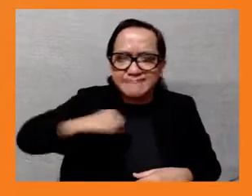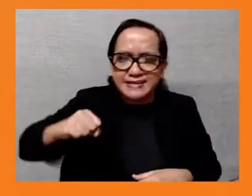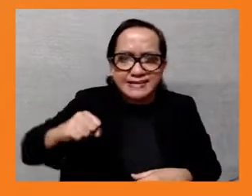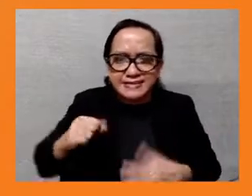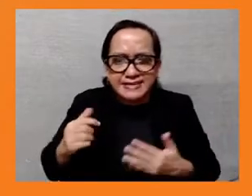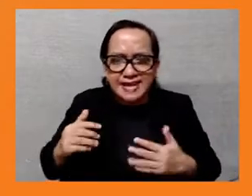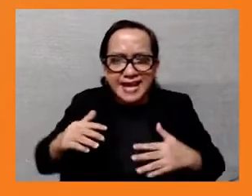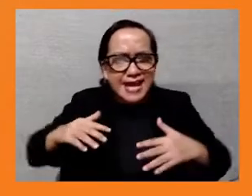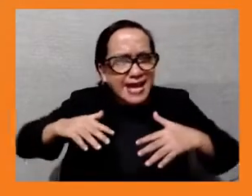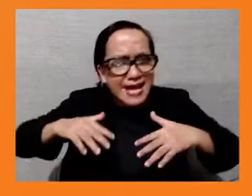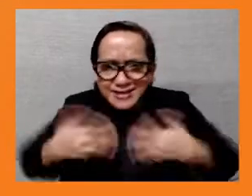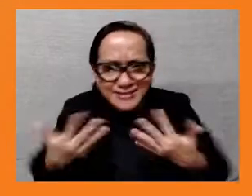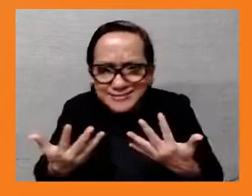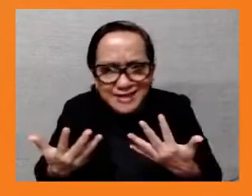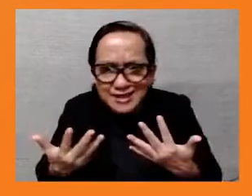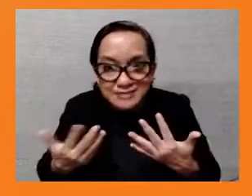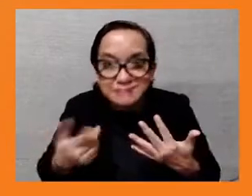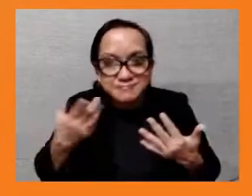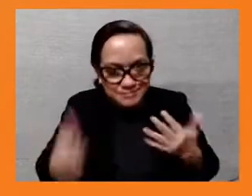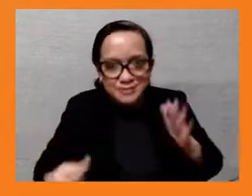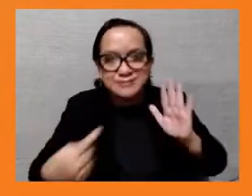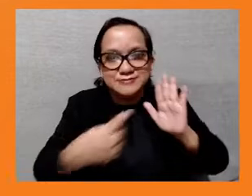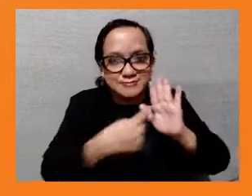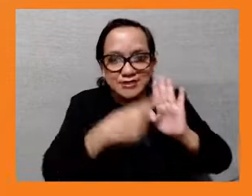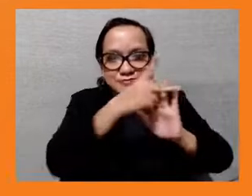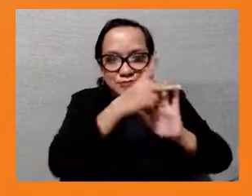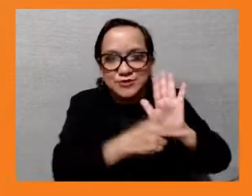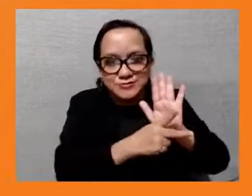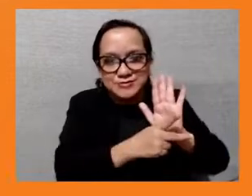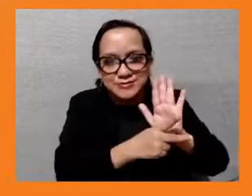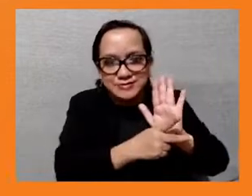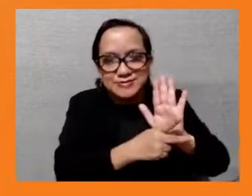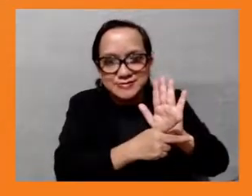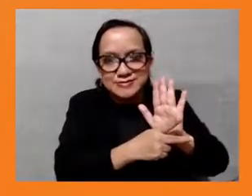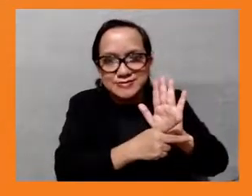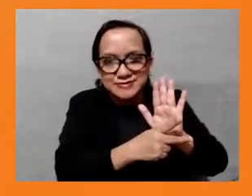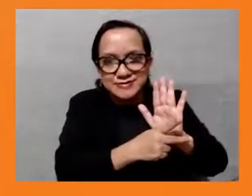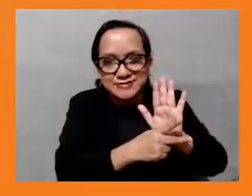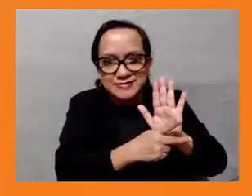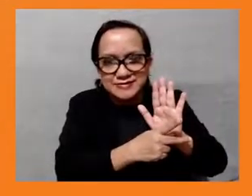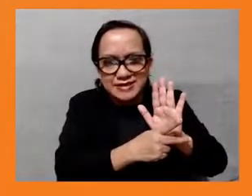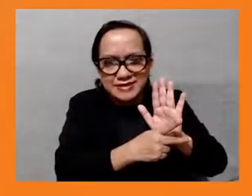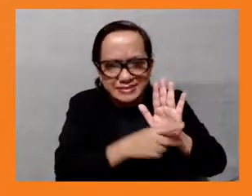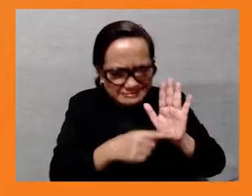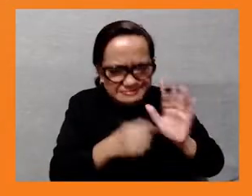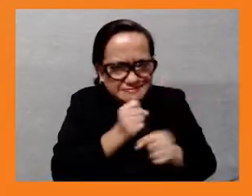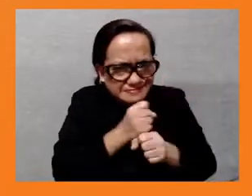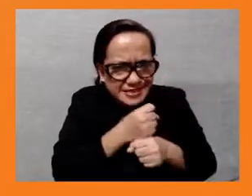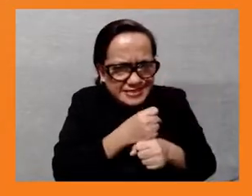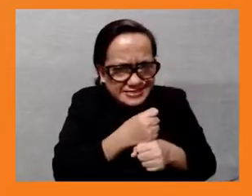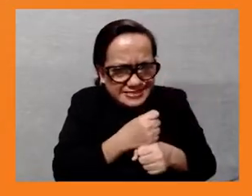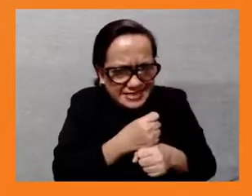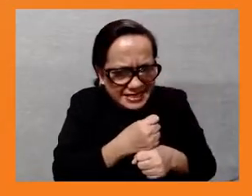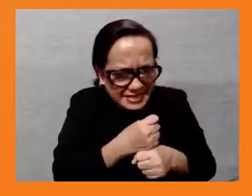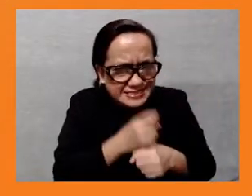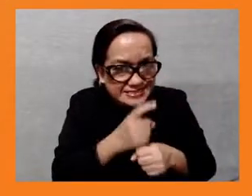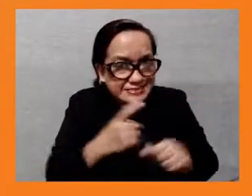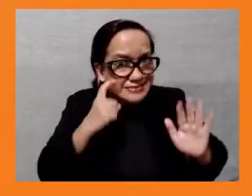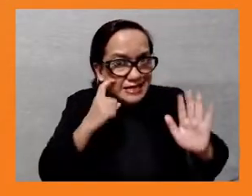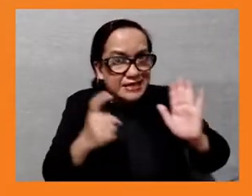negotiations on the disputed lands, customary lands, and the rates of compensation that have been happening